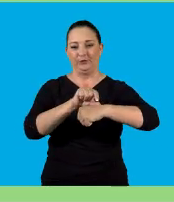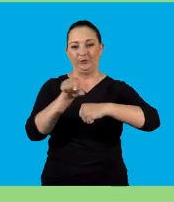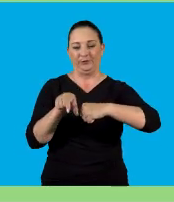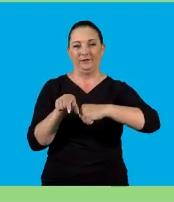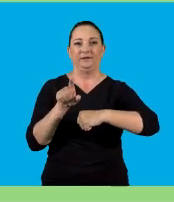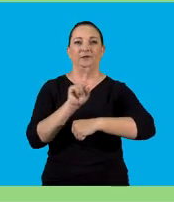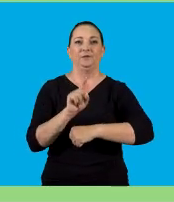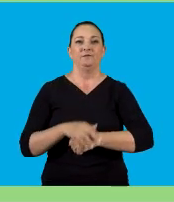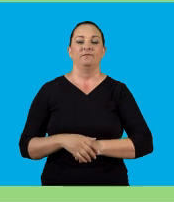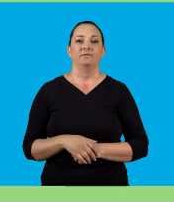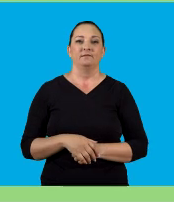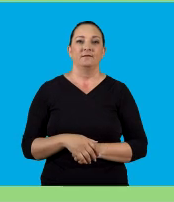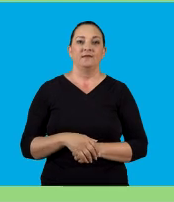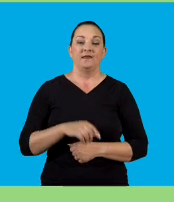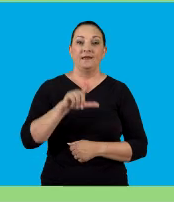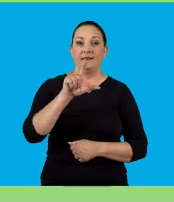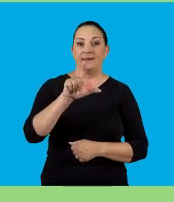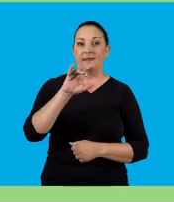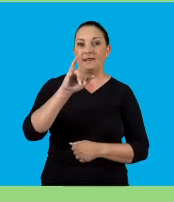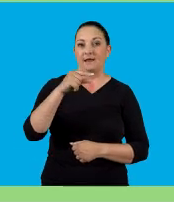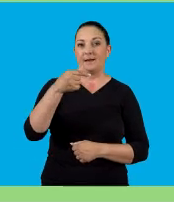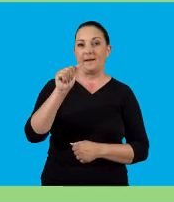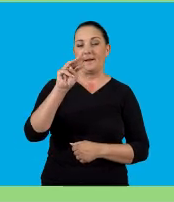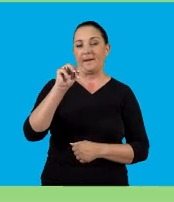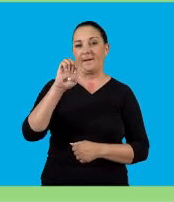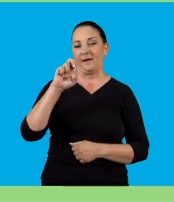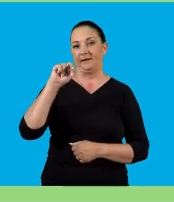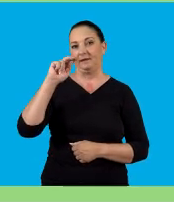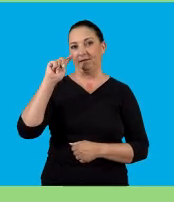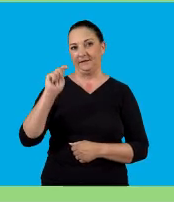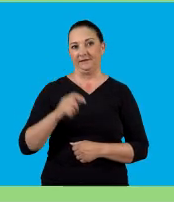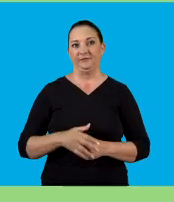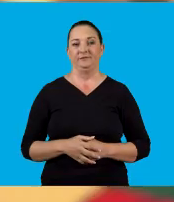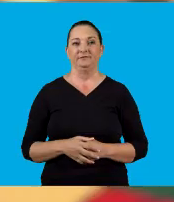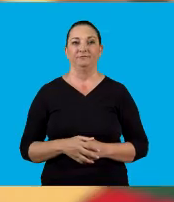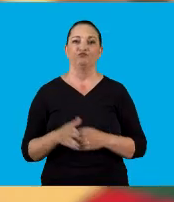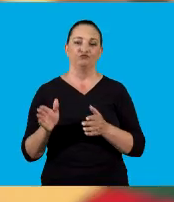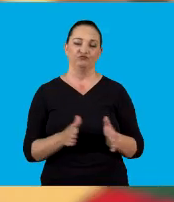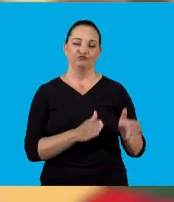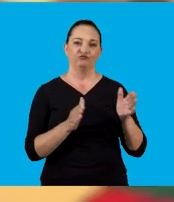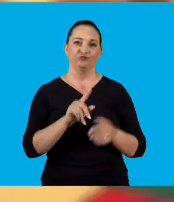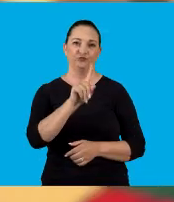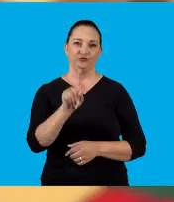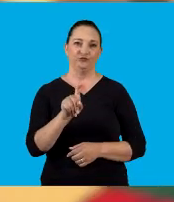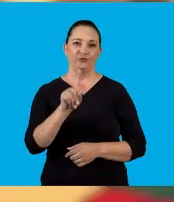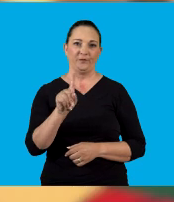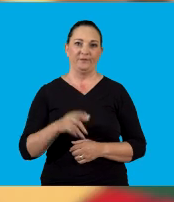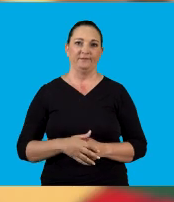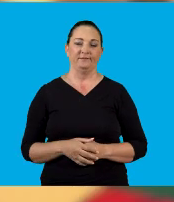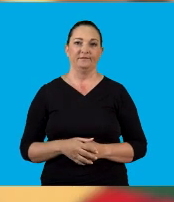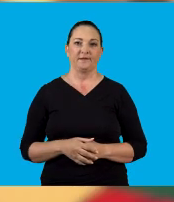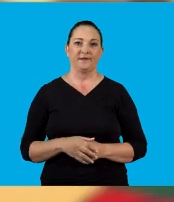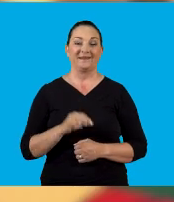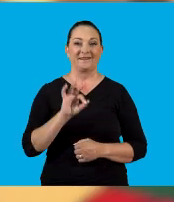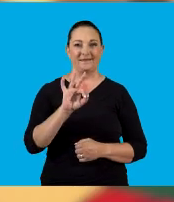to bone, and we know that is a ligament. Now we move on to our next question, which